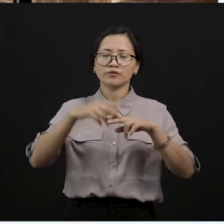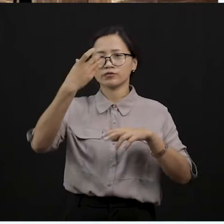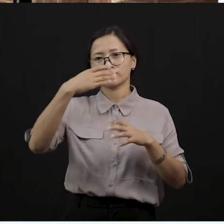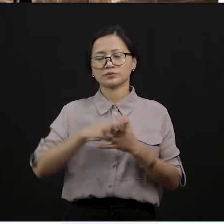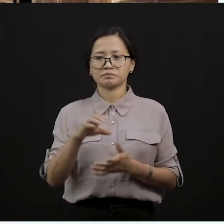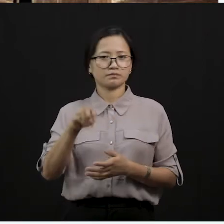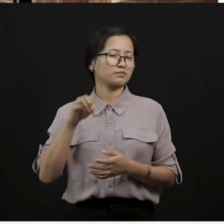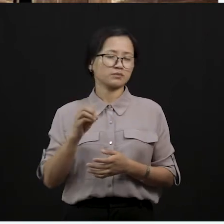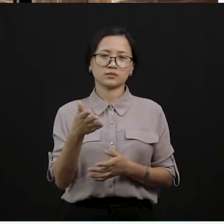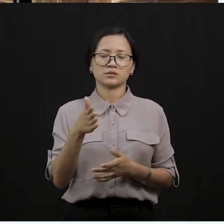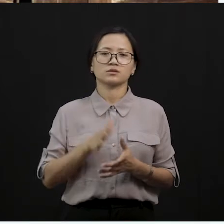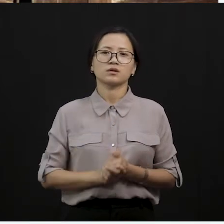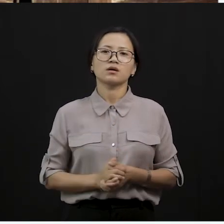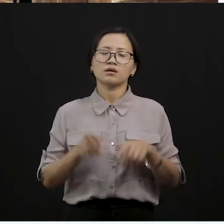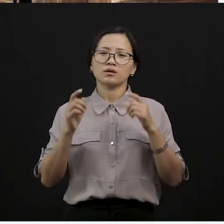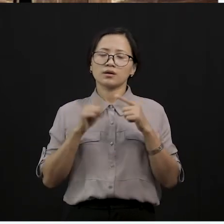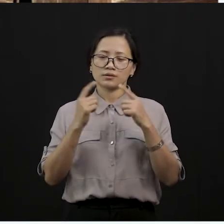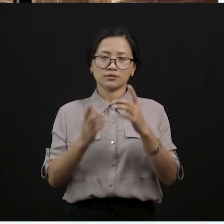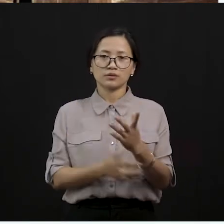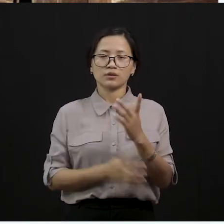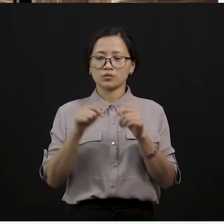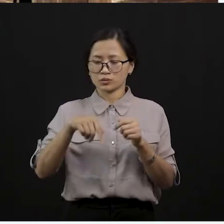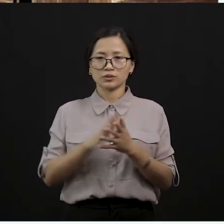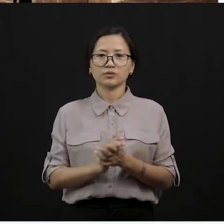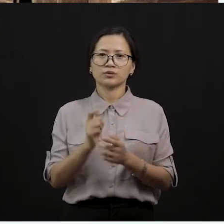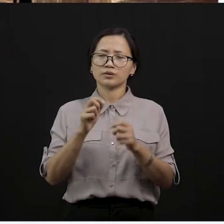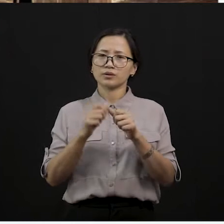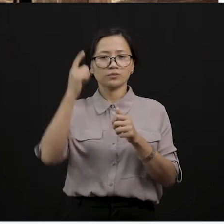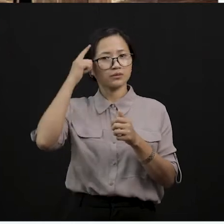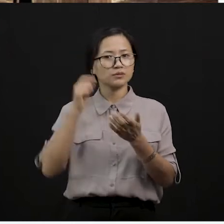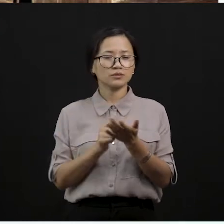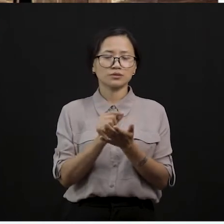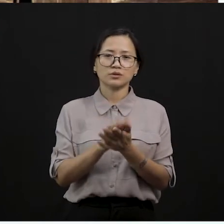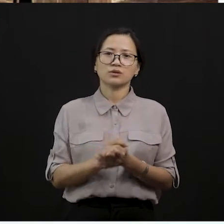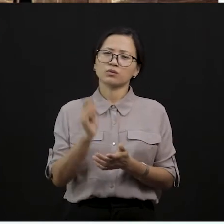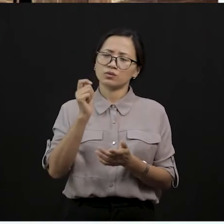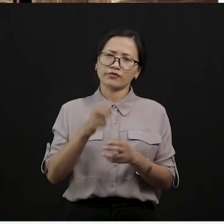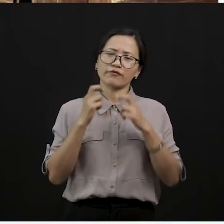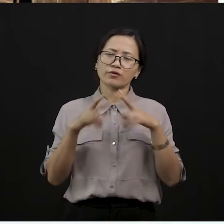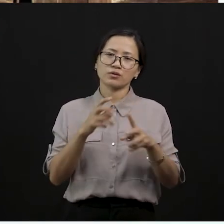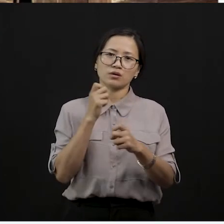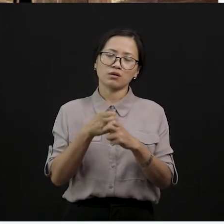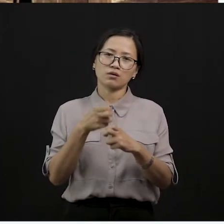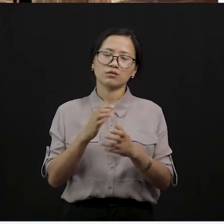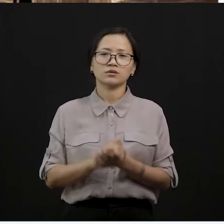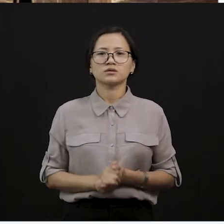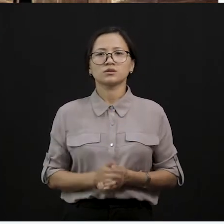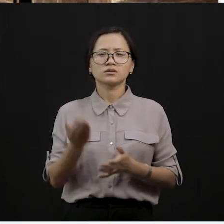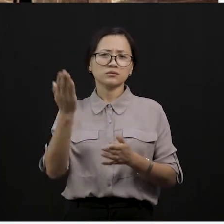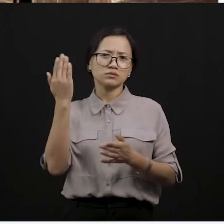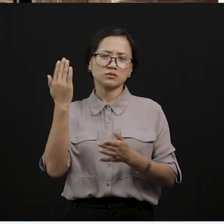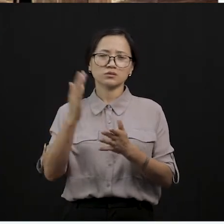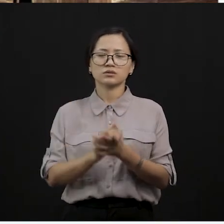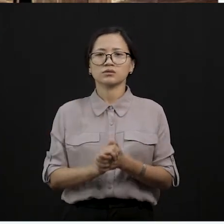So now the ant, they have been working hard since the summer season, right?